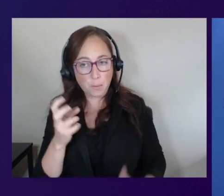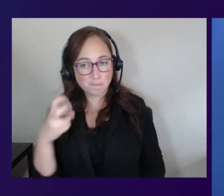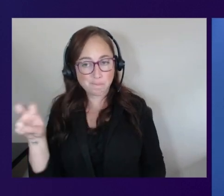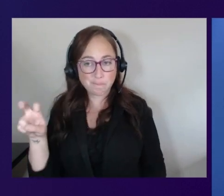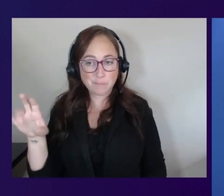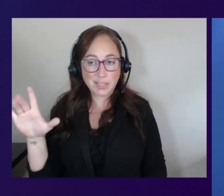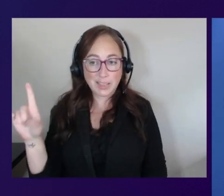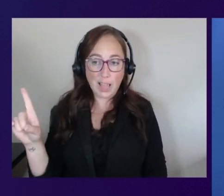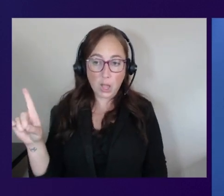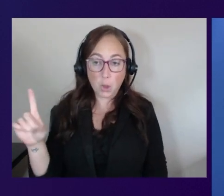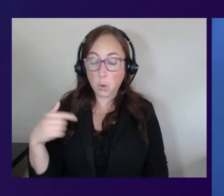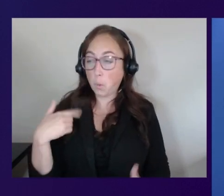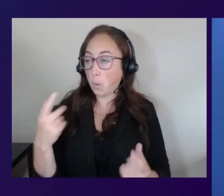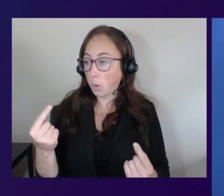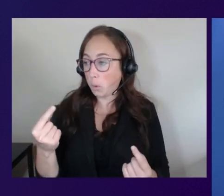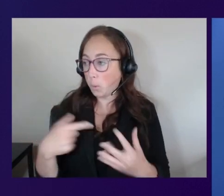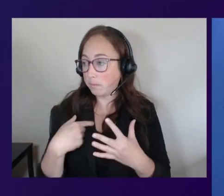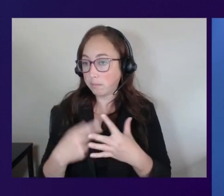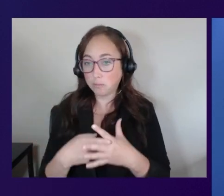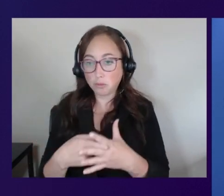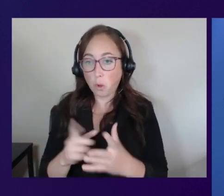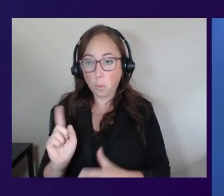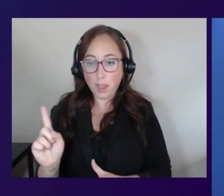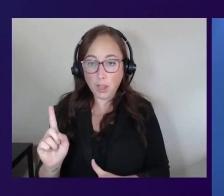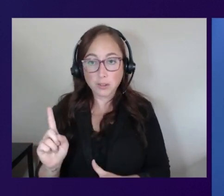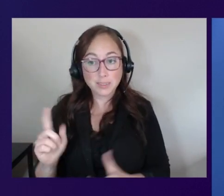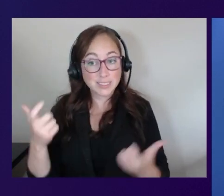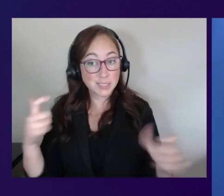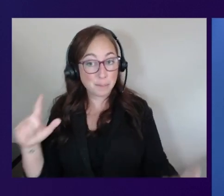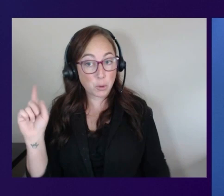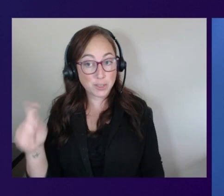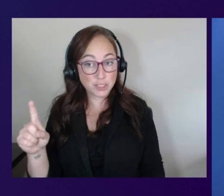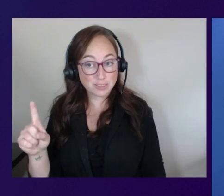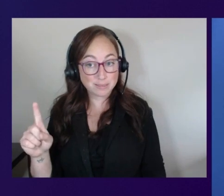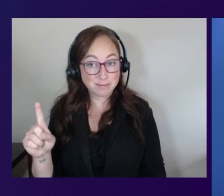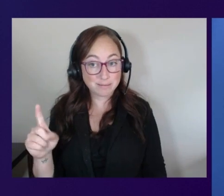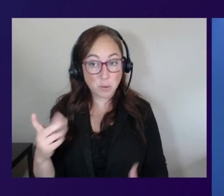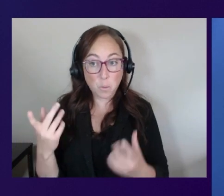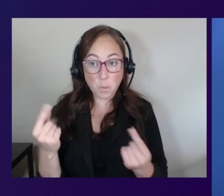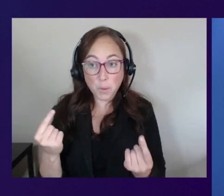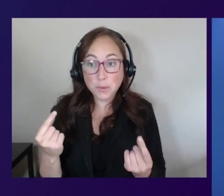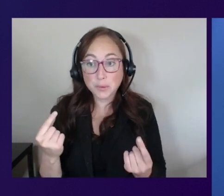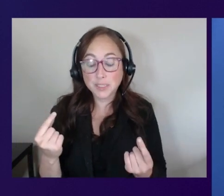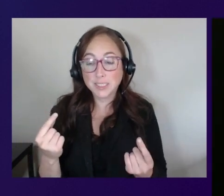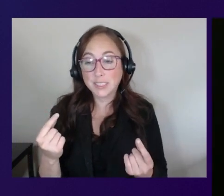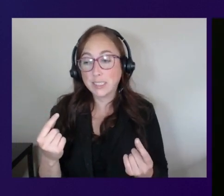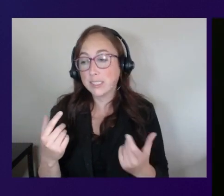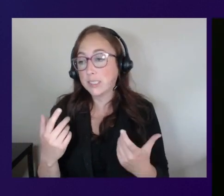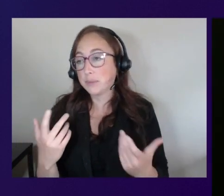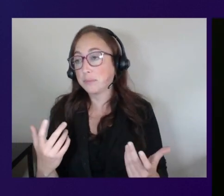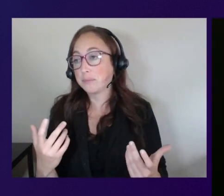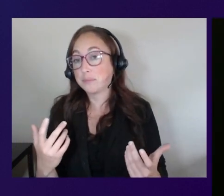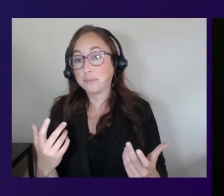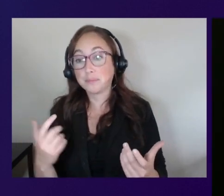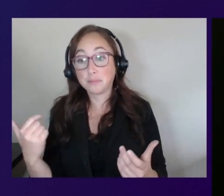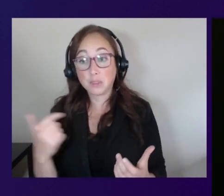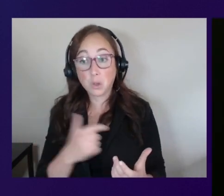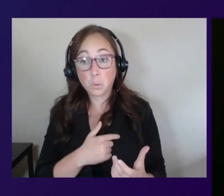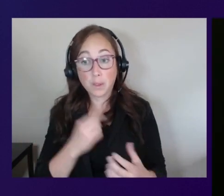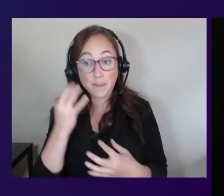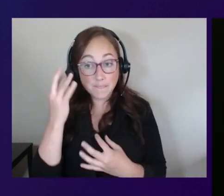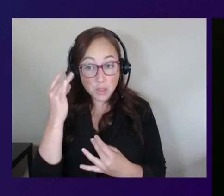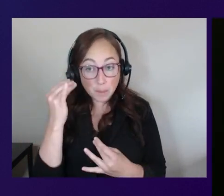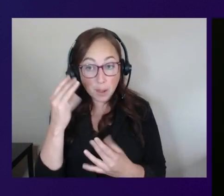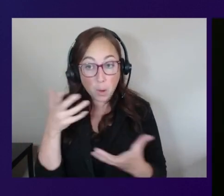need to do? Where do I start? Right? That's a big question. Right. Where do I start? So how we have thought about it is